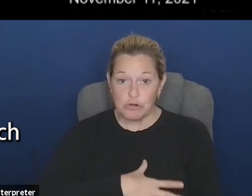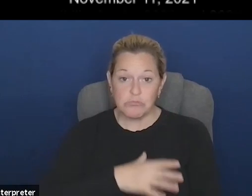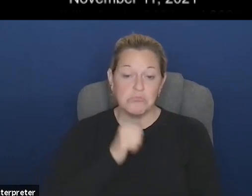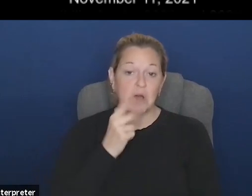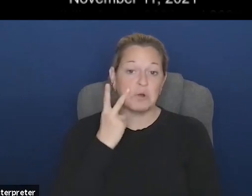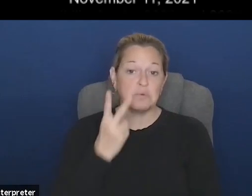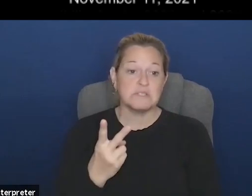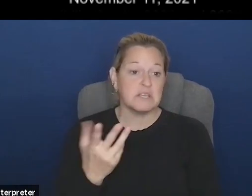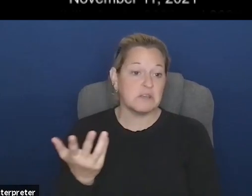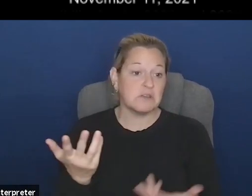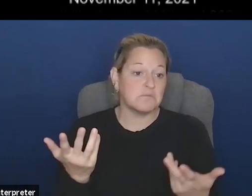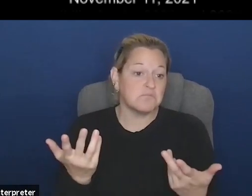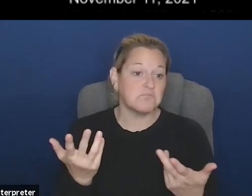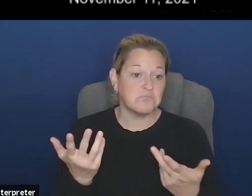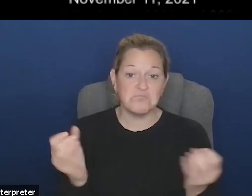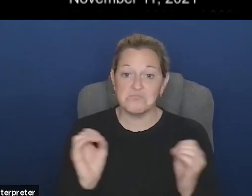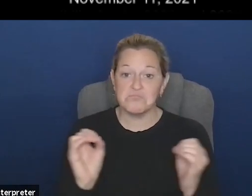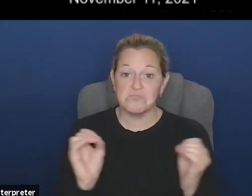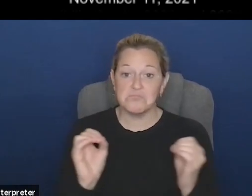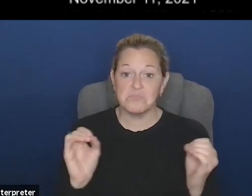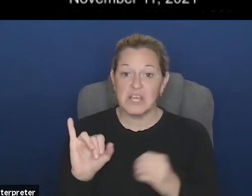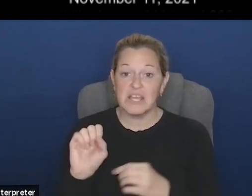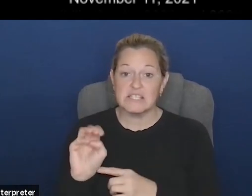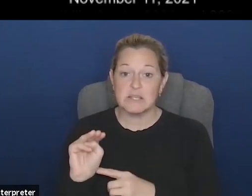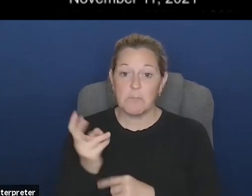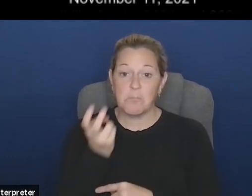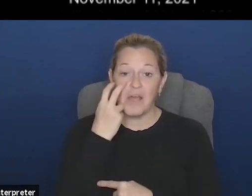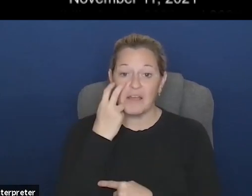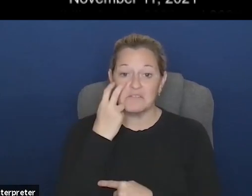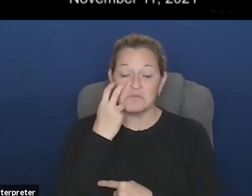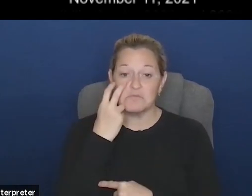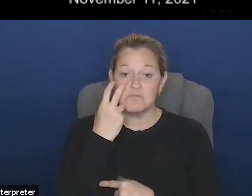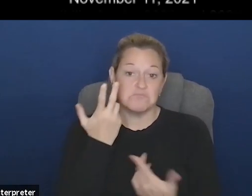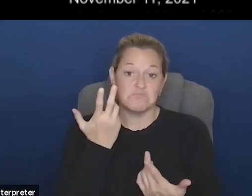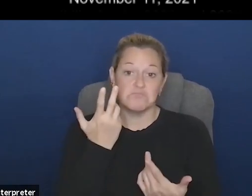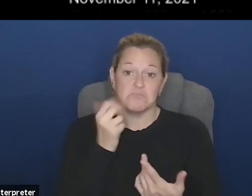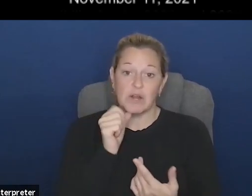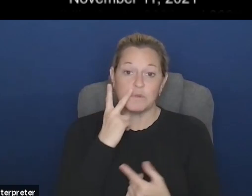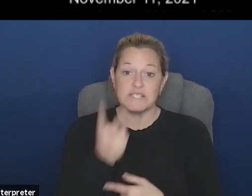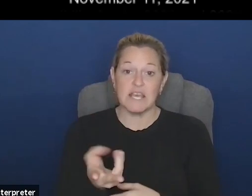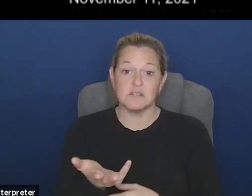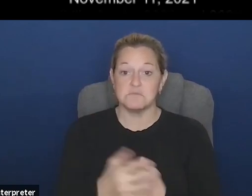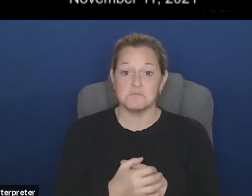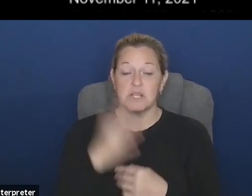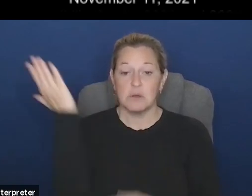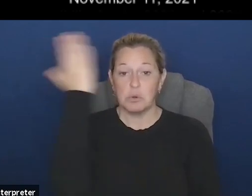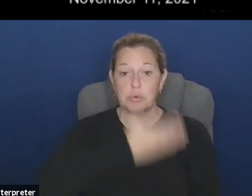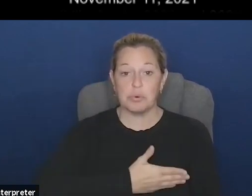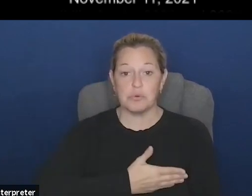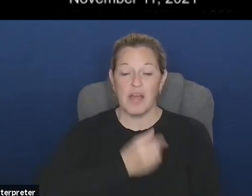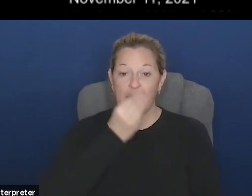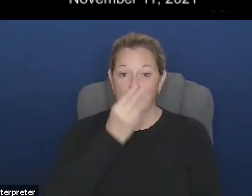to do, right? Effectively, it's saying, what I care most about is what you can do. I